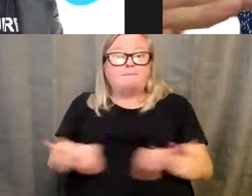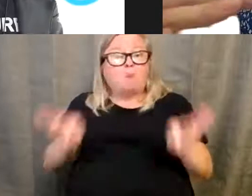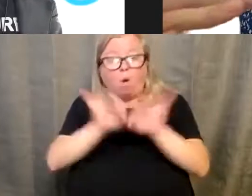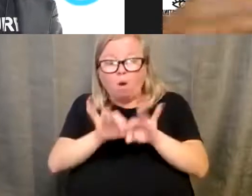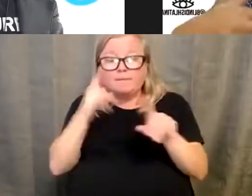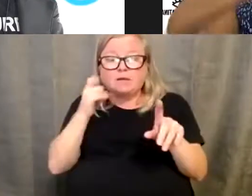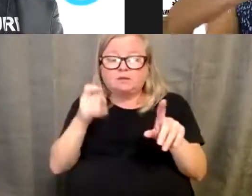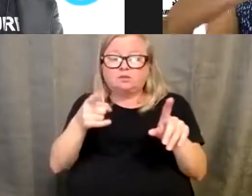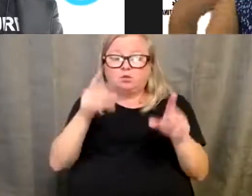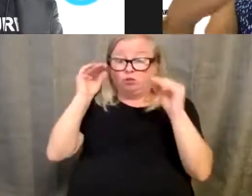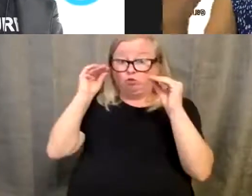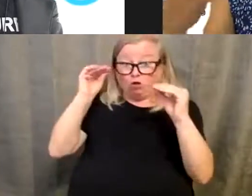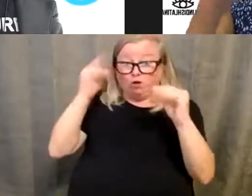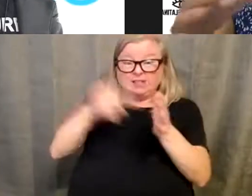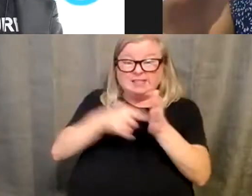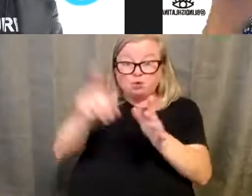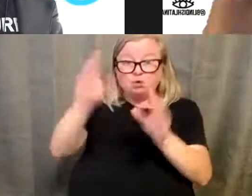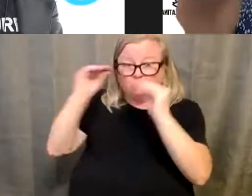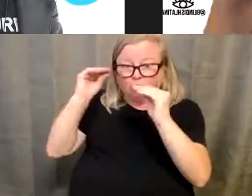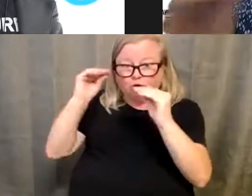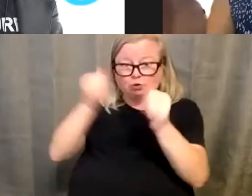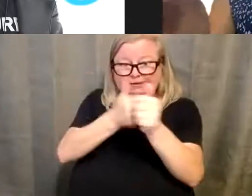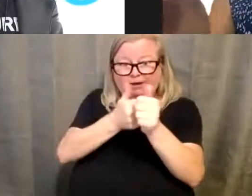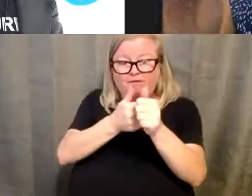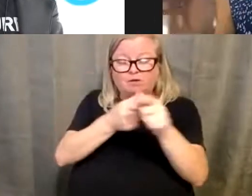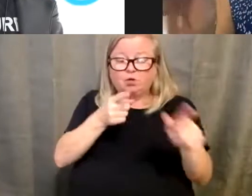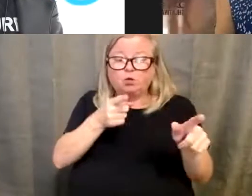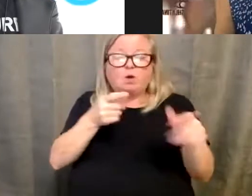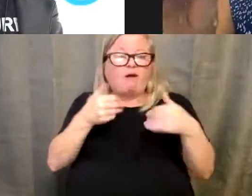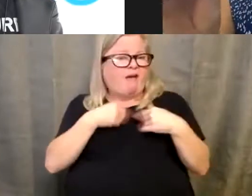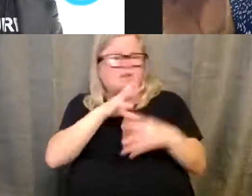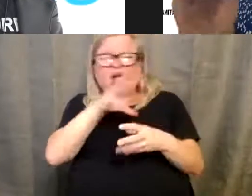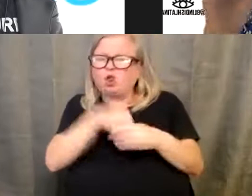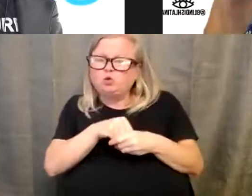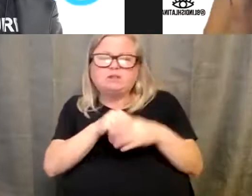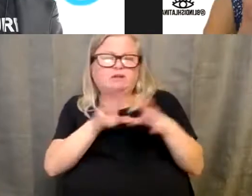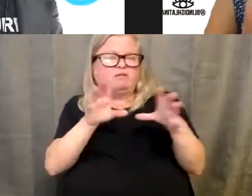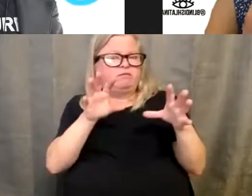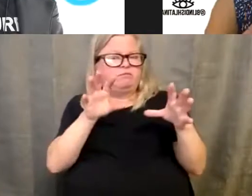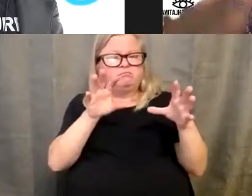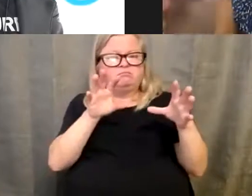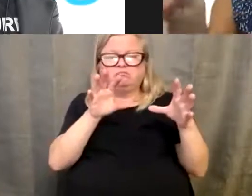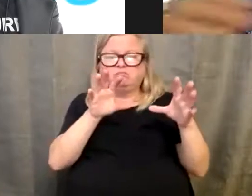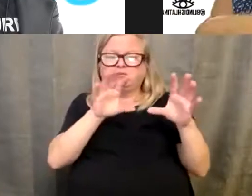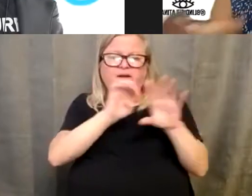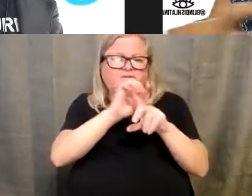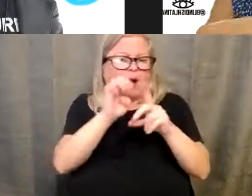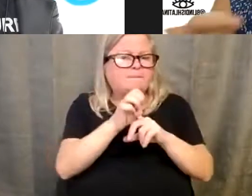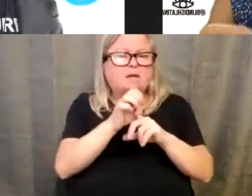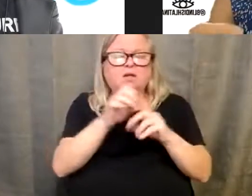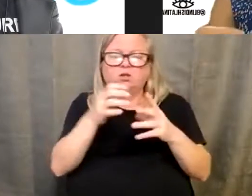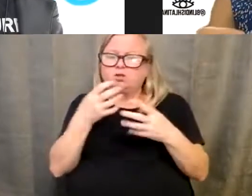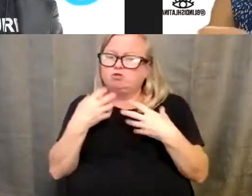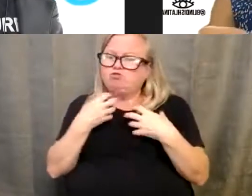classroom. You might design what you think is very inclusive. And if you create an environment of trust